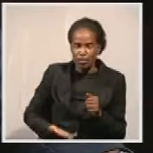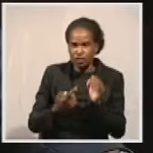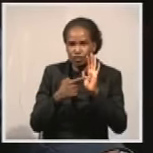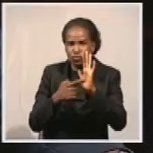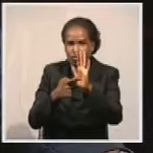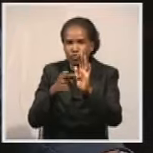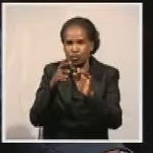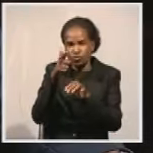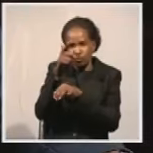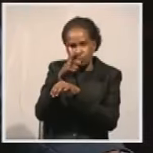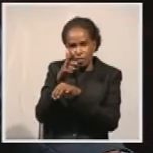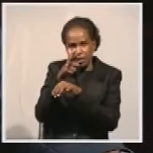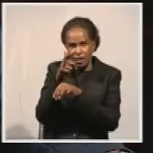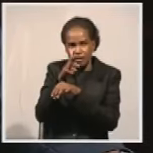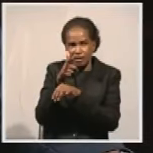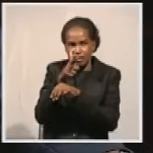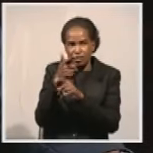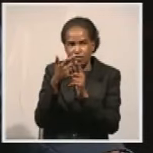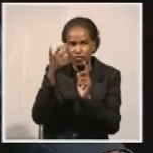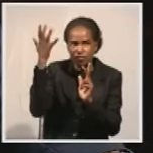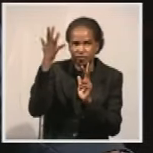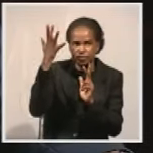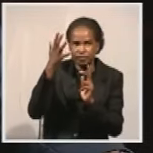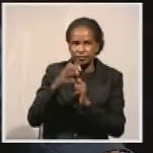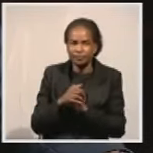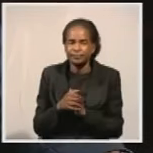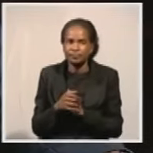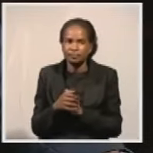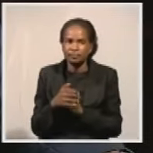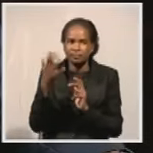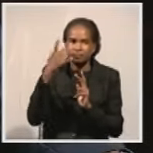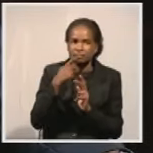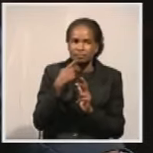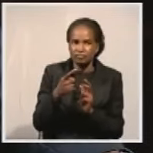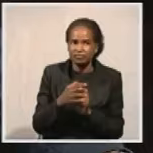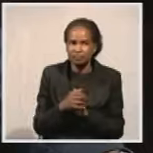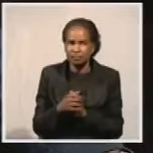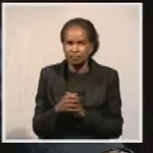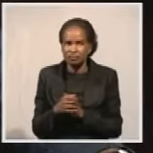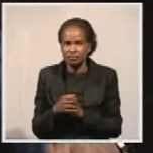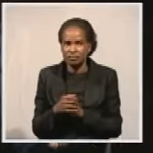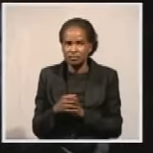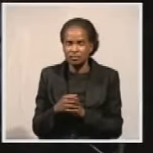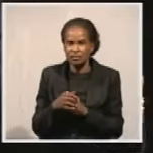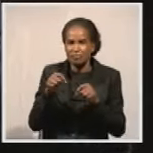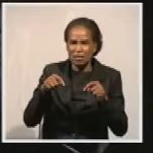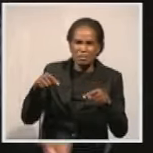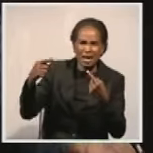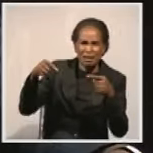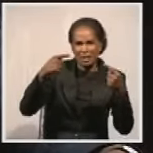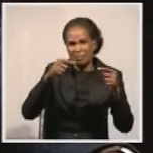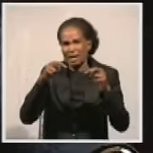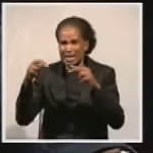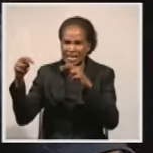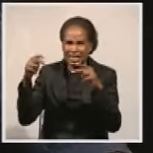from the speaker, where he was saying, whenever there was, like you said now, a stalemate of, you know, consulting